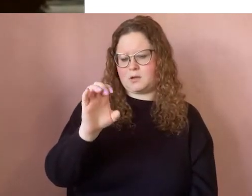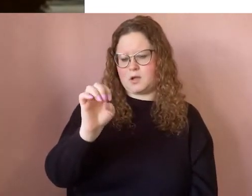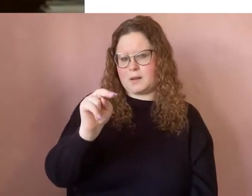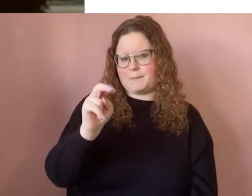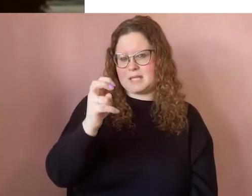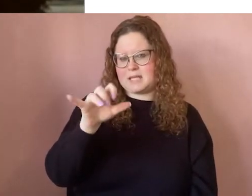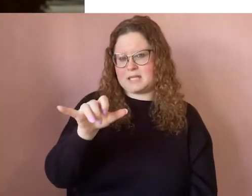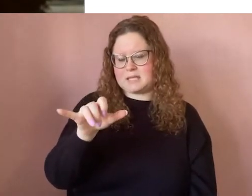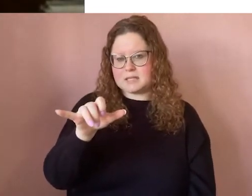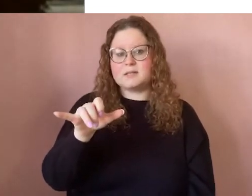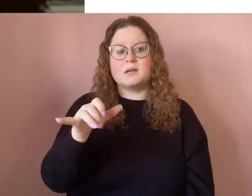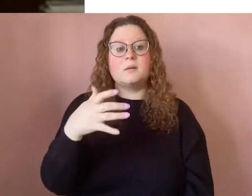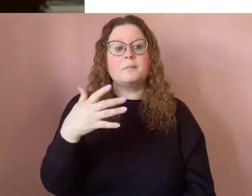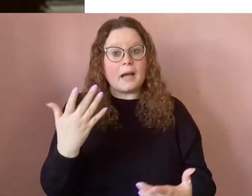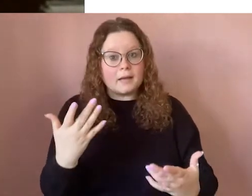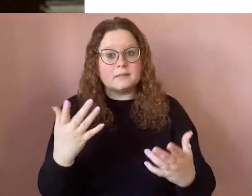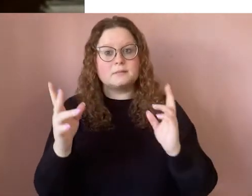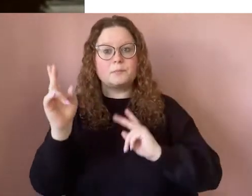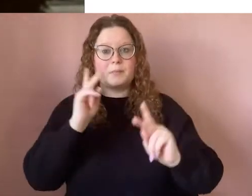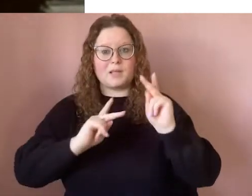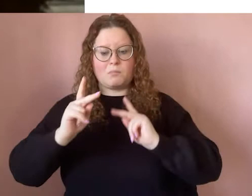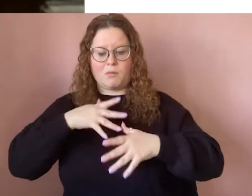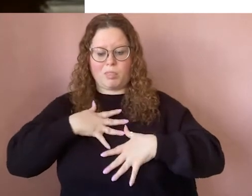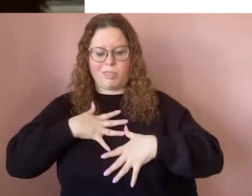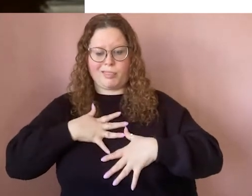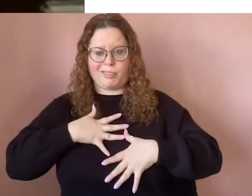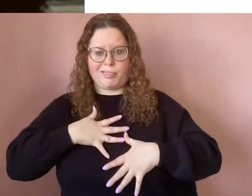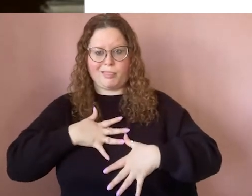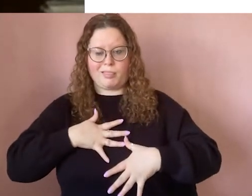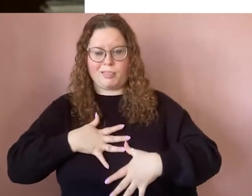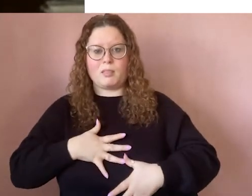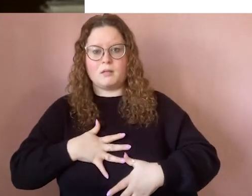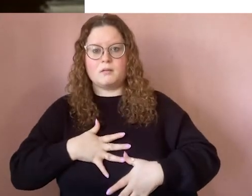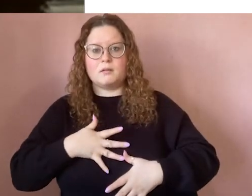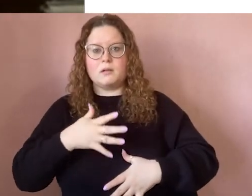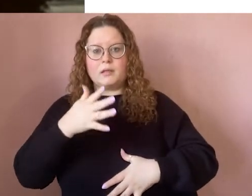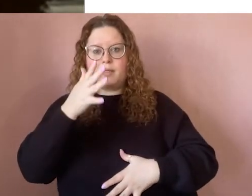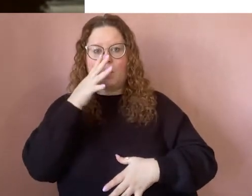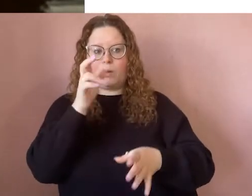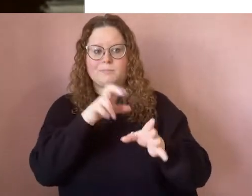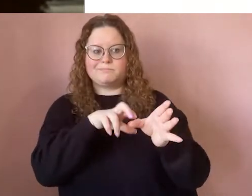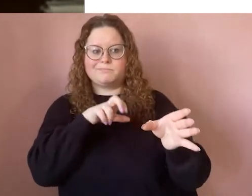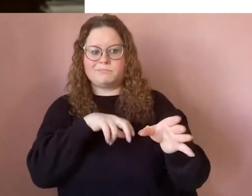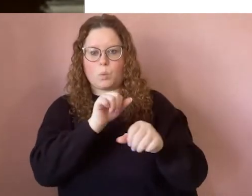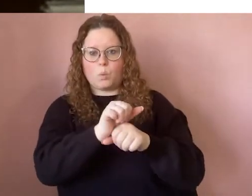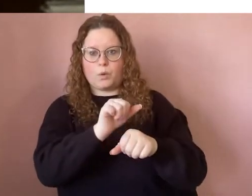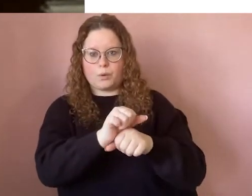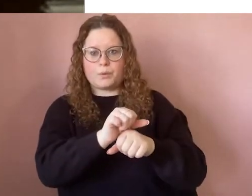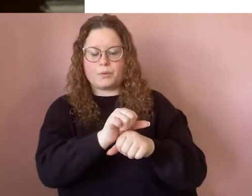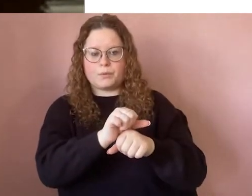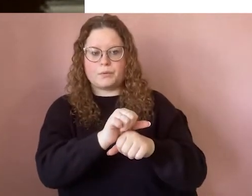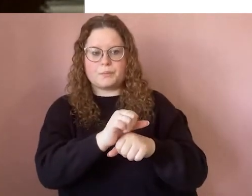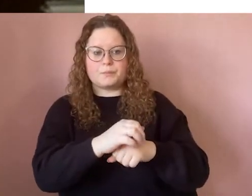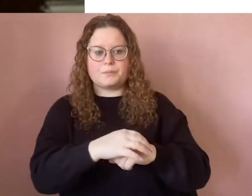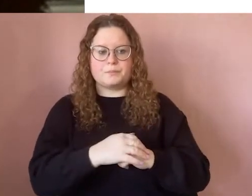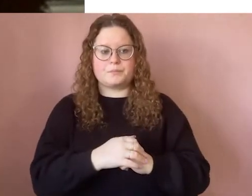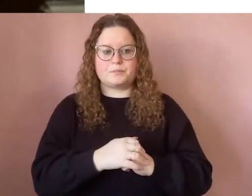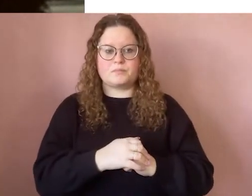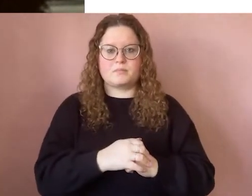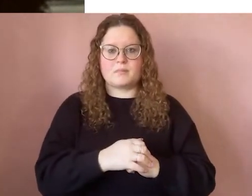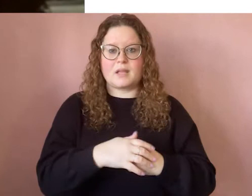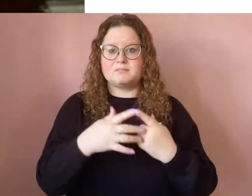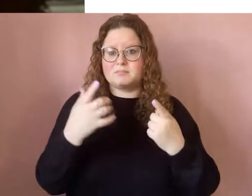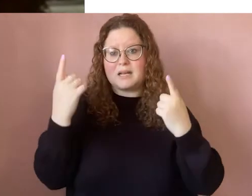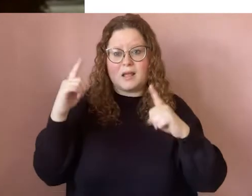is taking more people off work today than any other condition, and has been doing so since I got involved in these issues. That's some 20 years